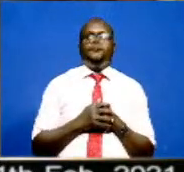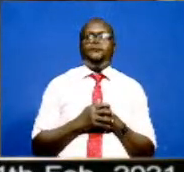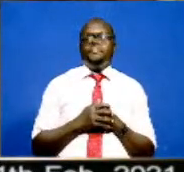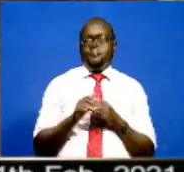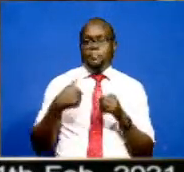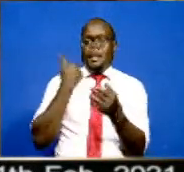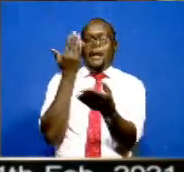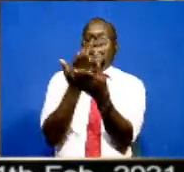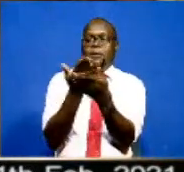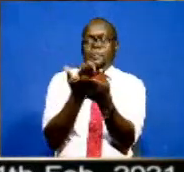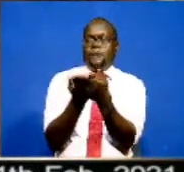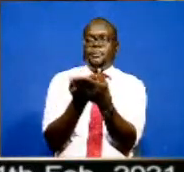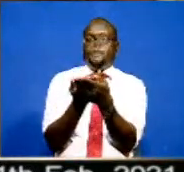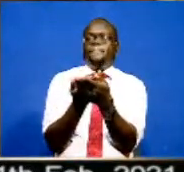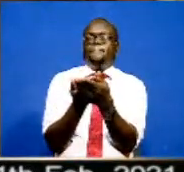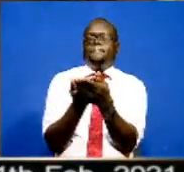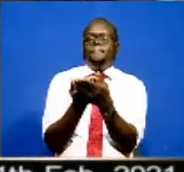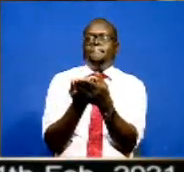move, and